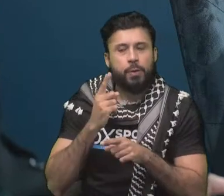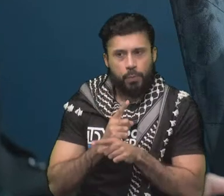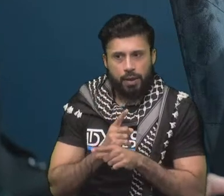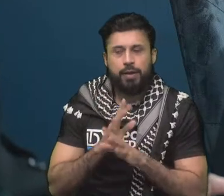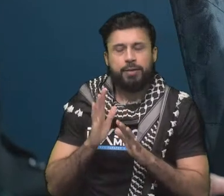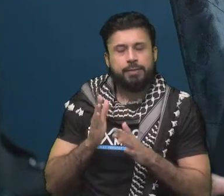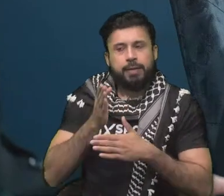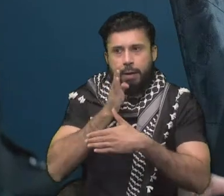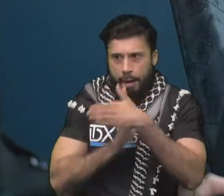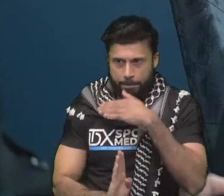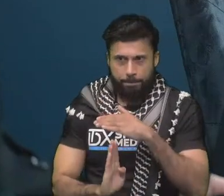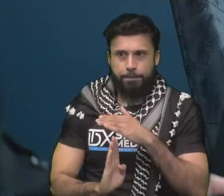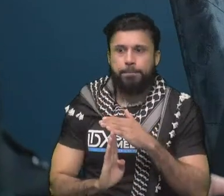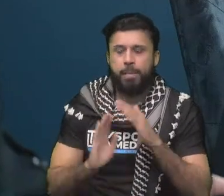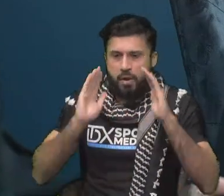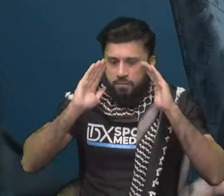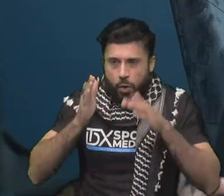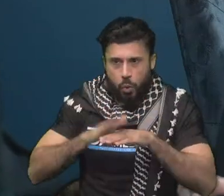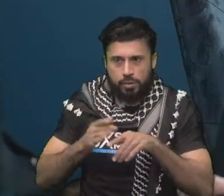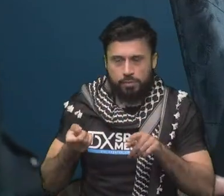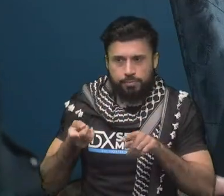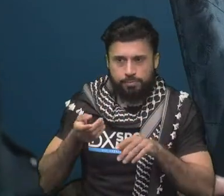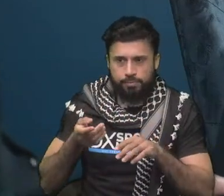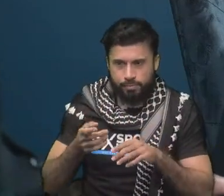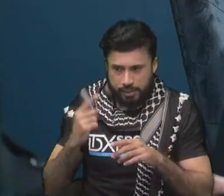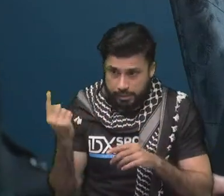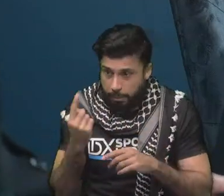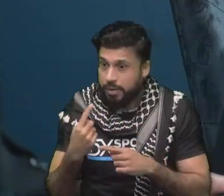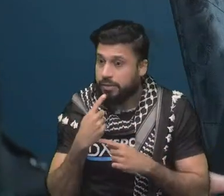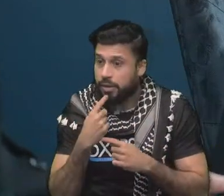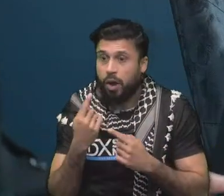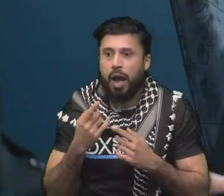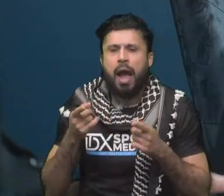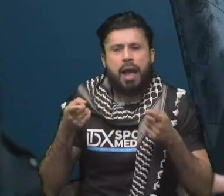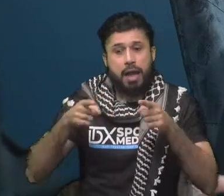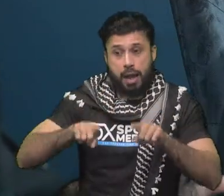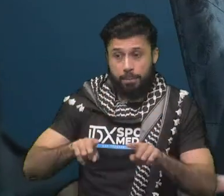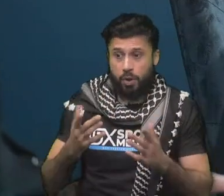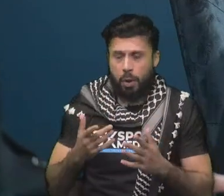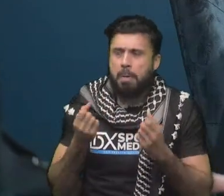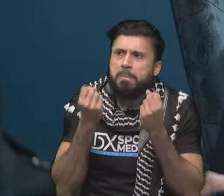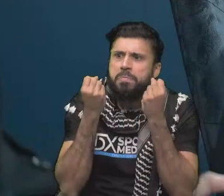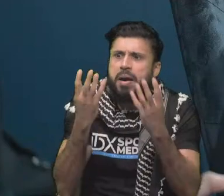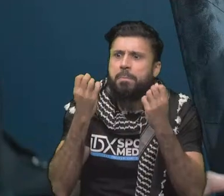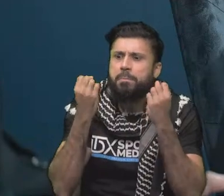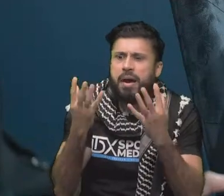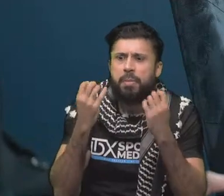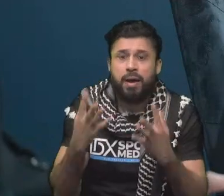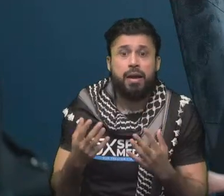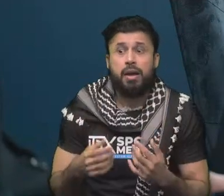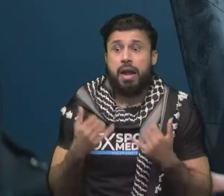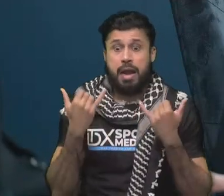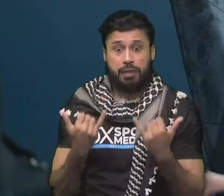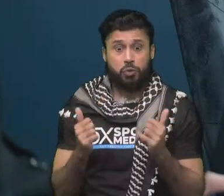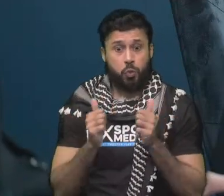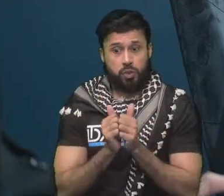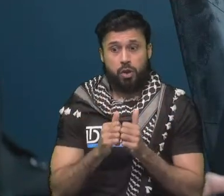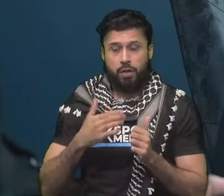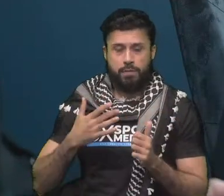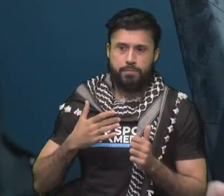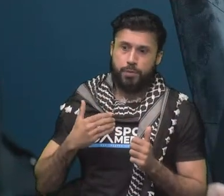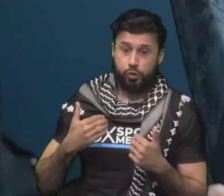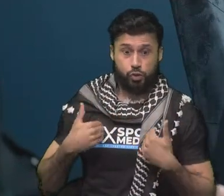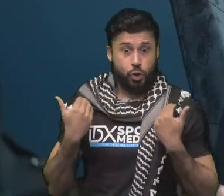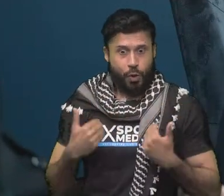sometimes. And I have to call this out. It's happening today among our brothers and sisters, specifically our younger generation, when